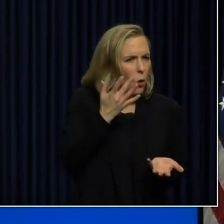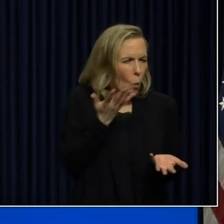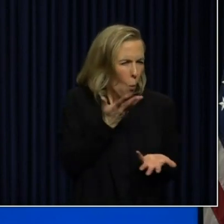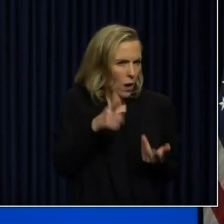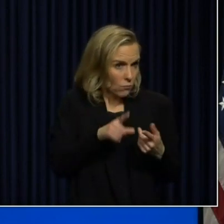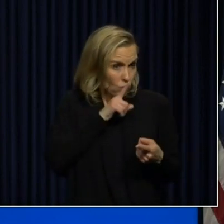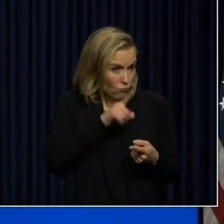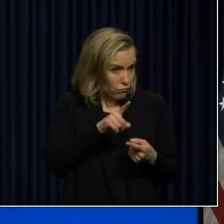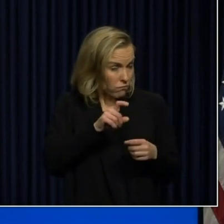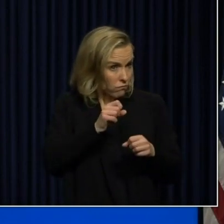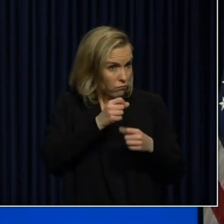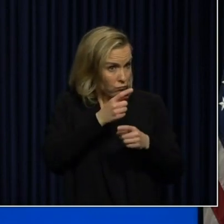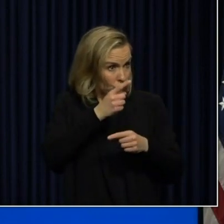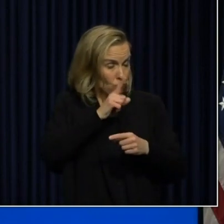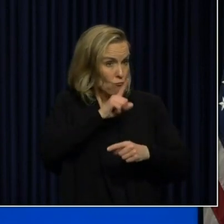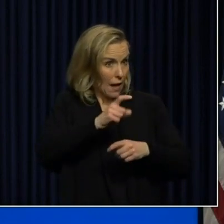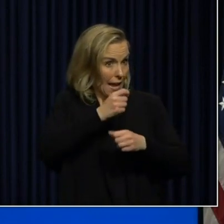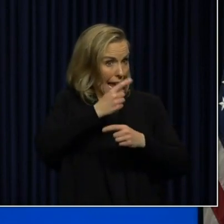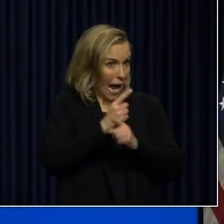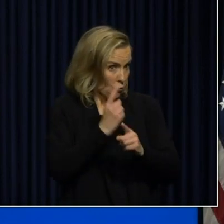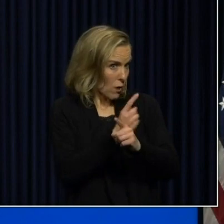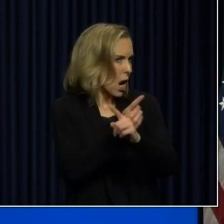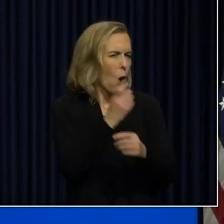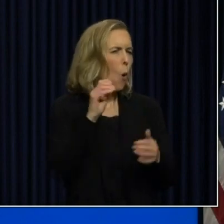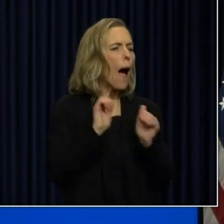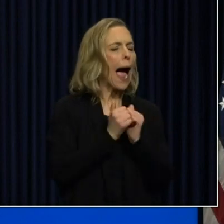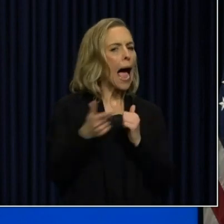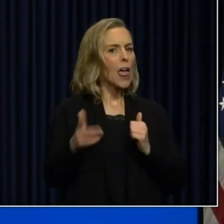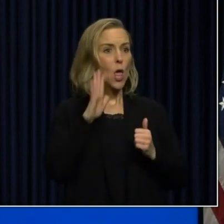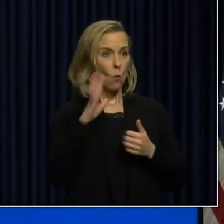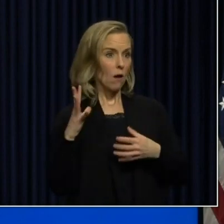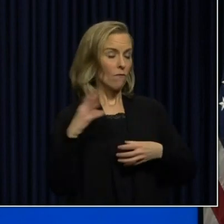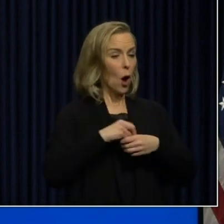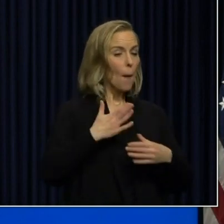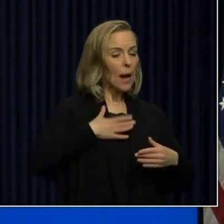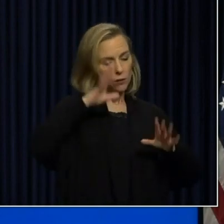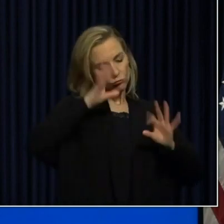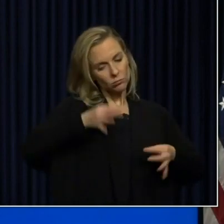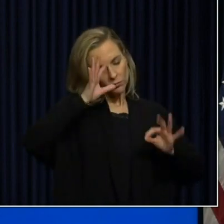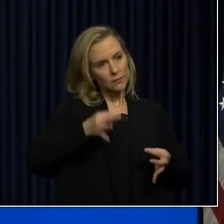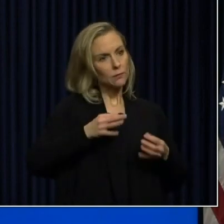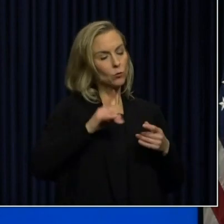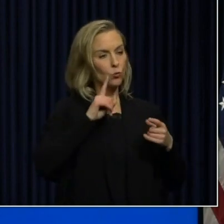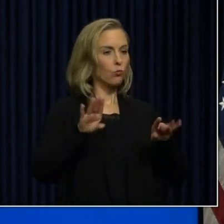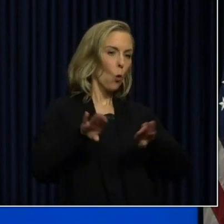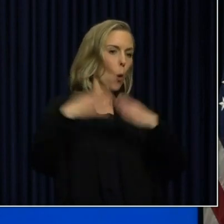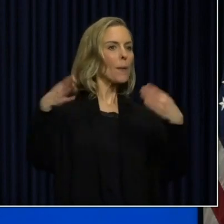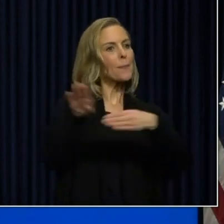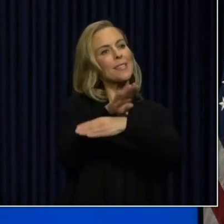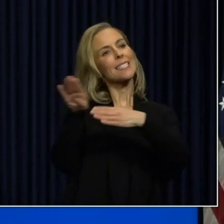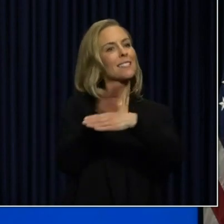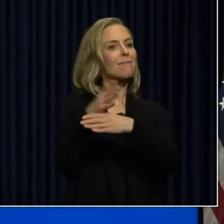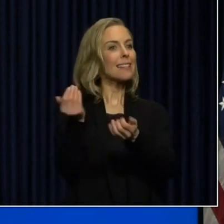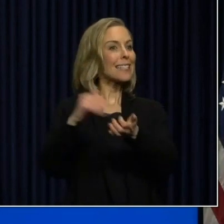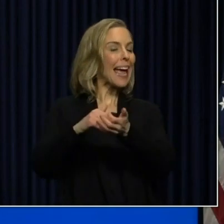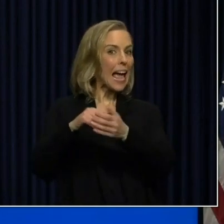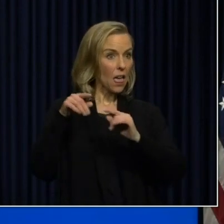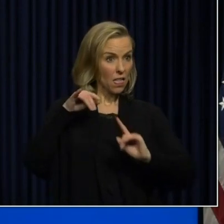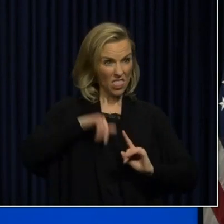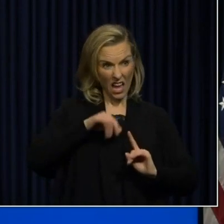of these tests, and how big of a part will they play in my decisions to reopen the economy? That is a Dr. Stack